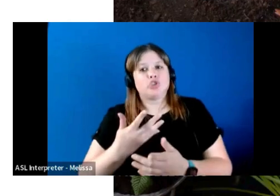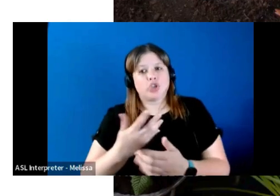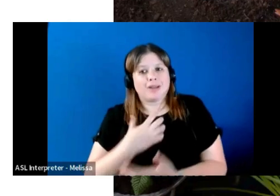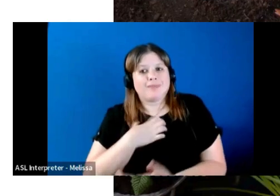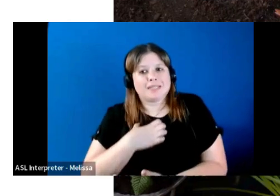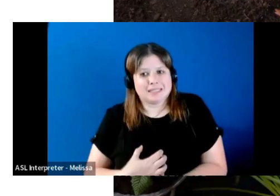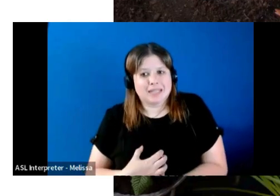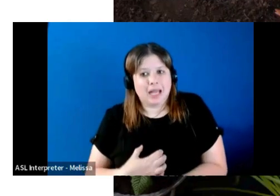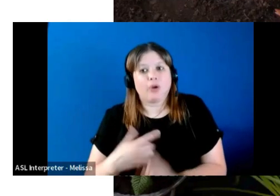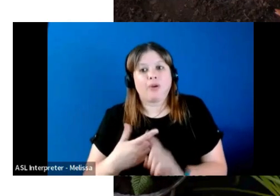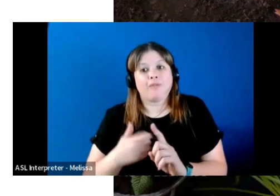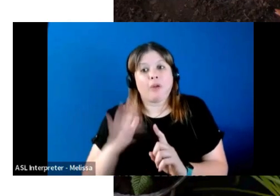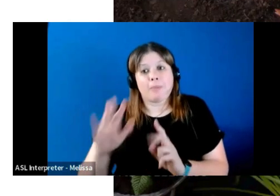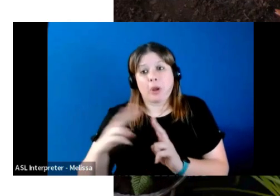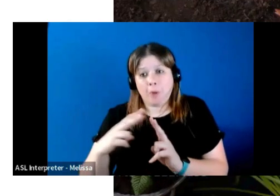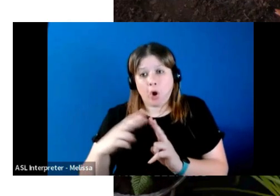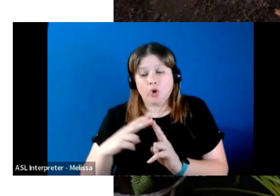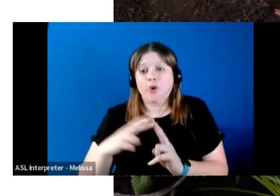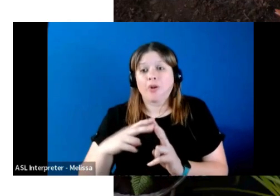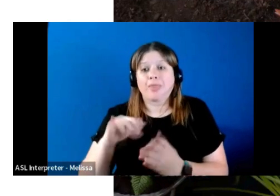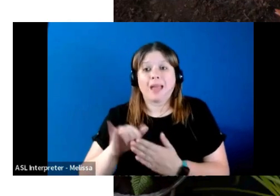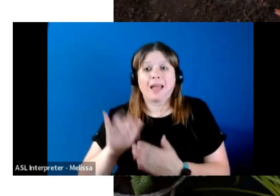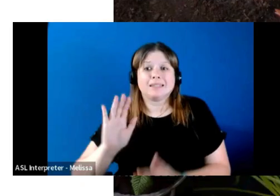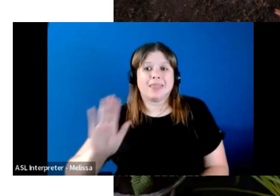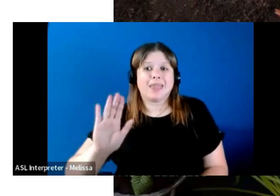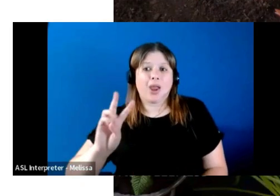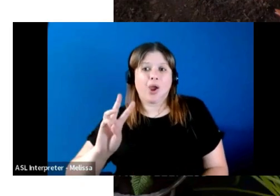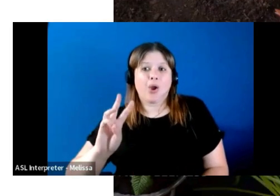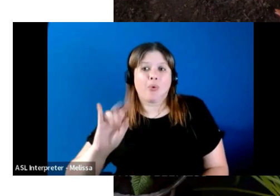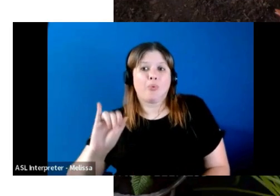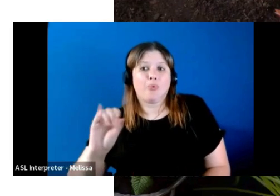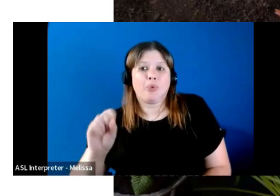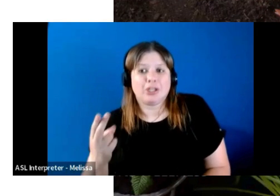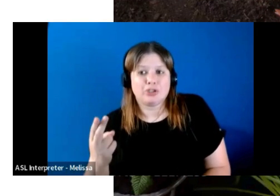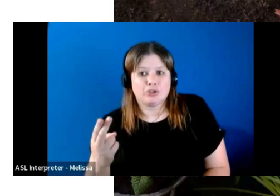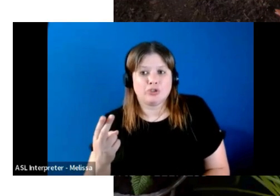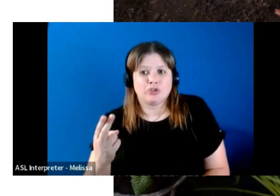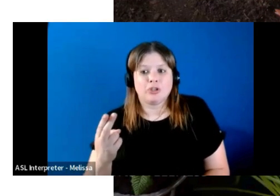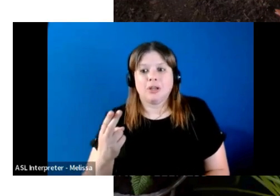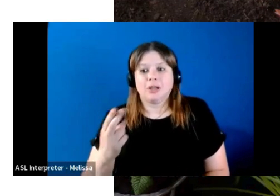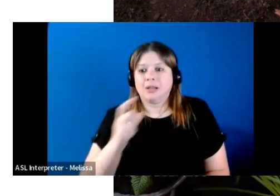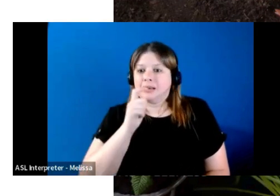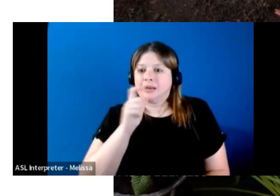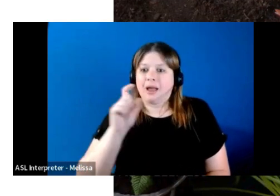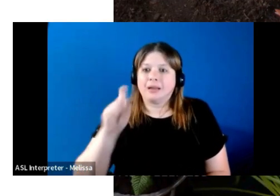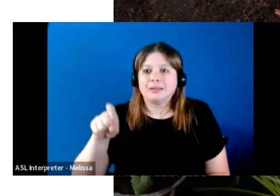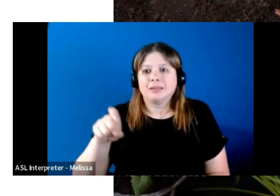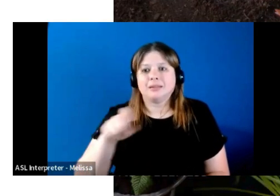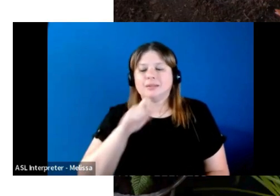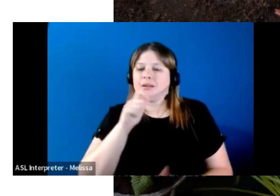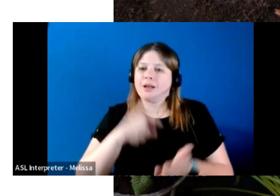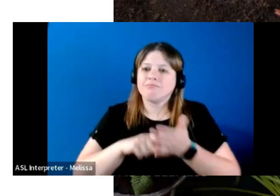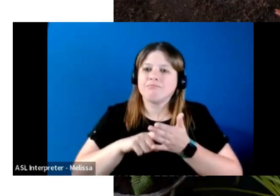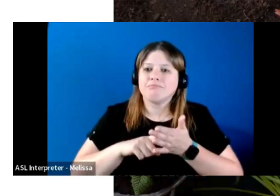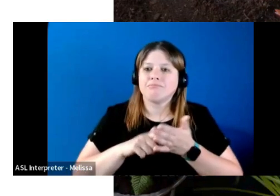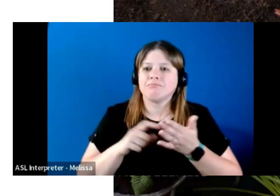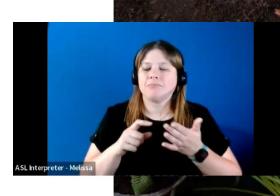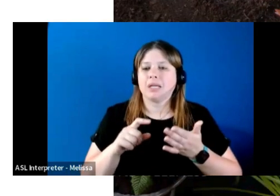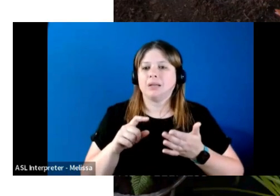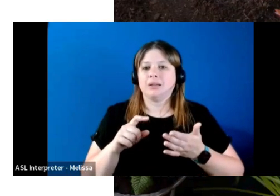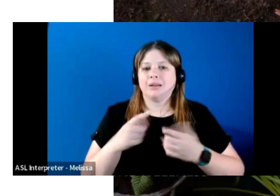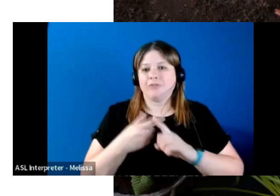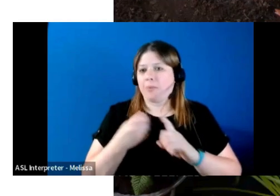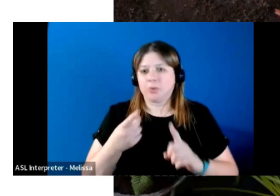as their wish and not something that is needed from you, that can be a